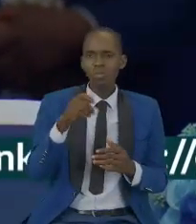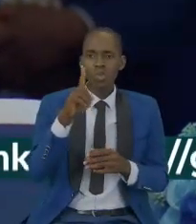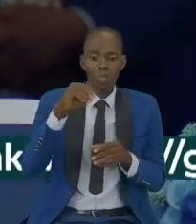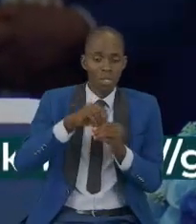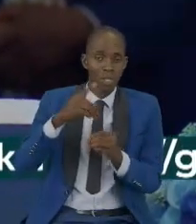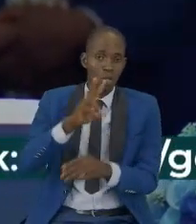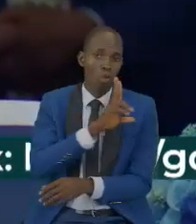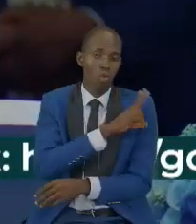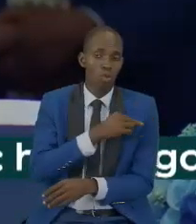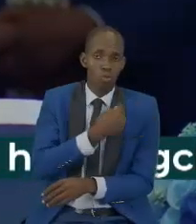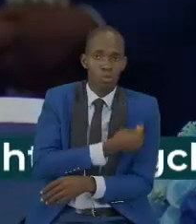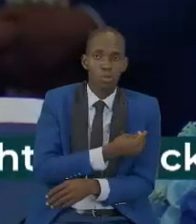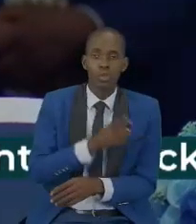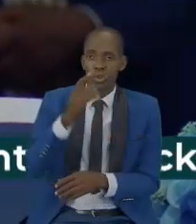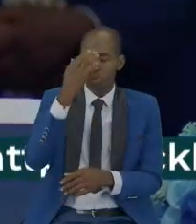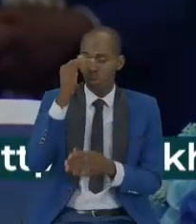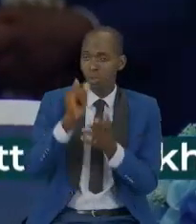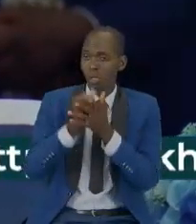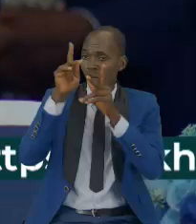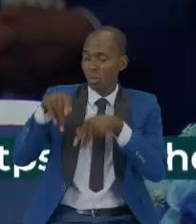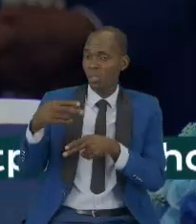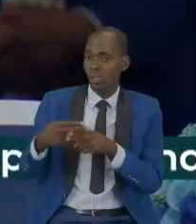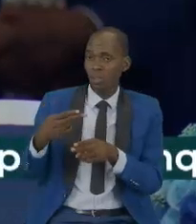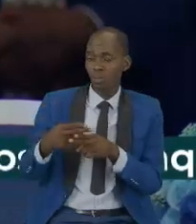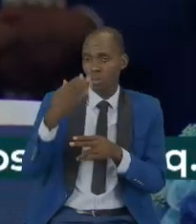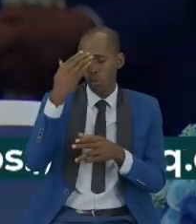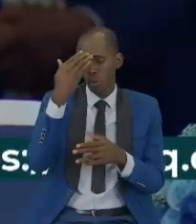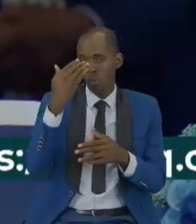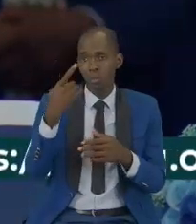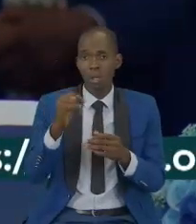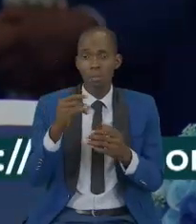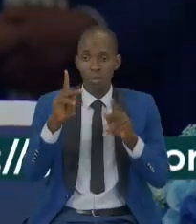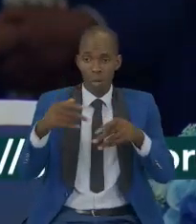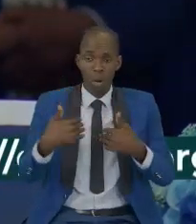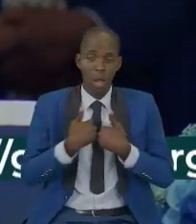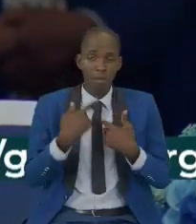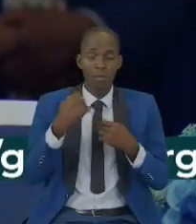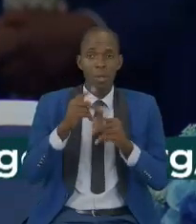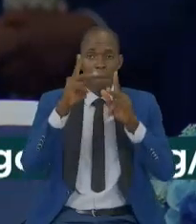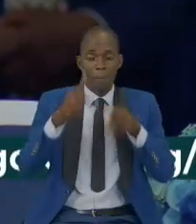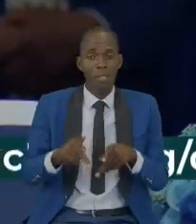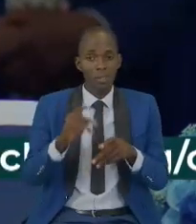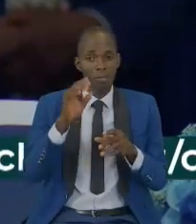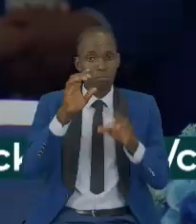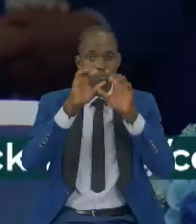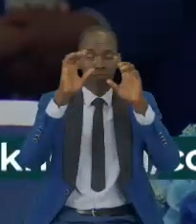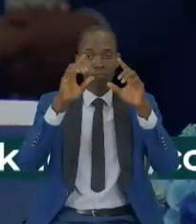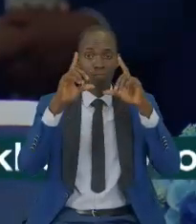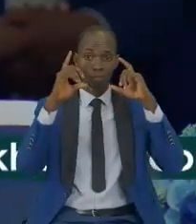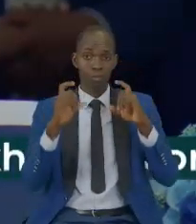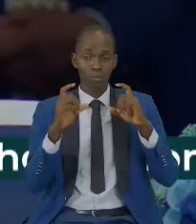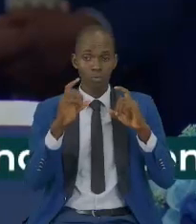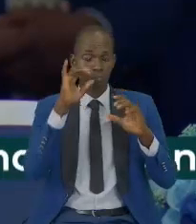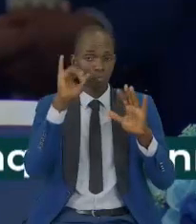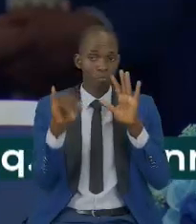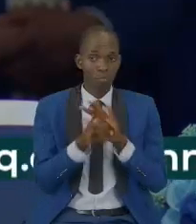Let's be fast. I've not seen any hand. I'm seeing some of you returning back. Does it mean that we have attended to the people at the